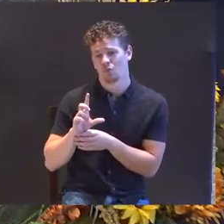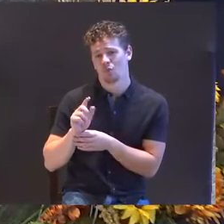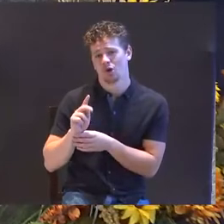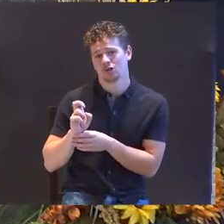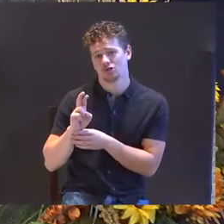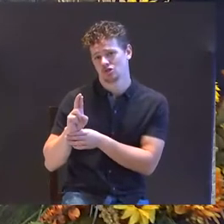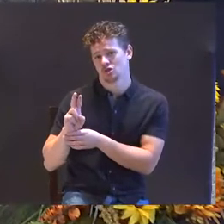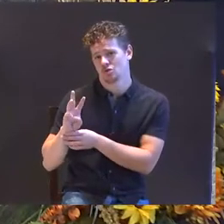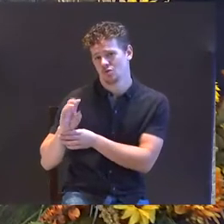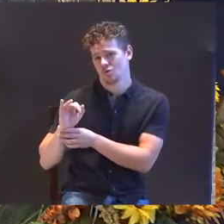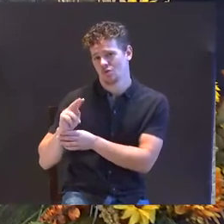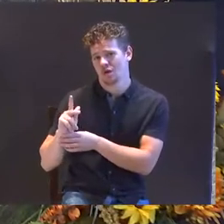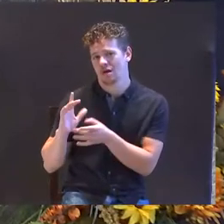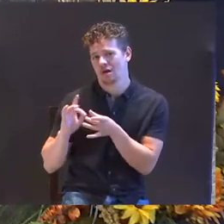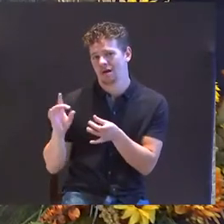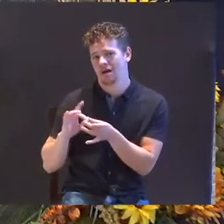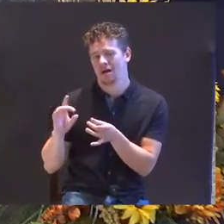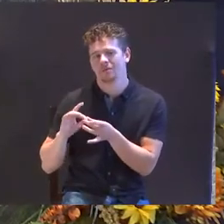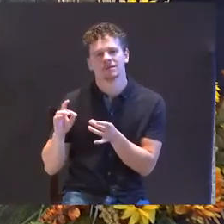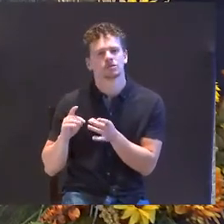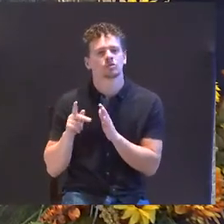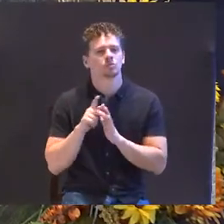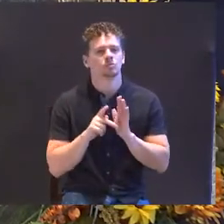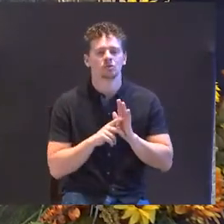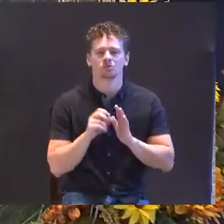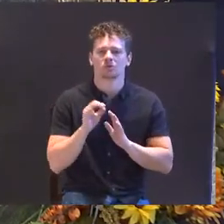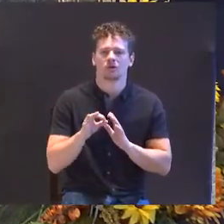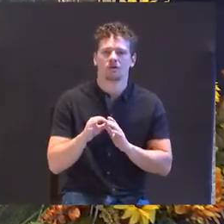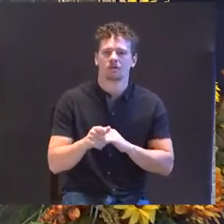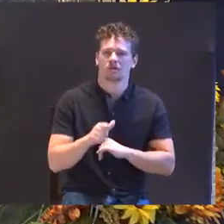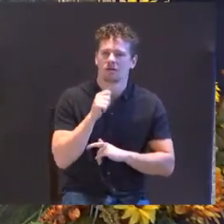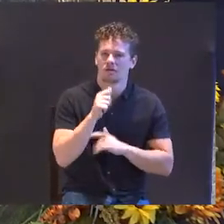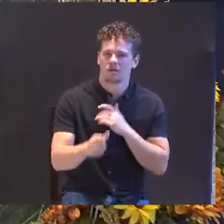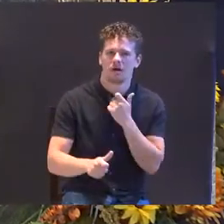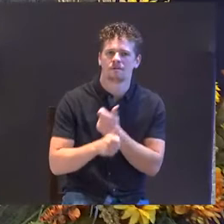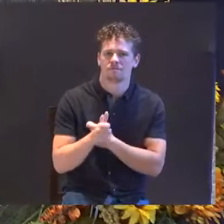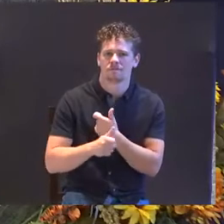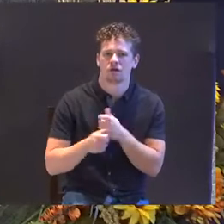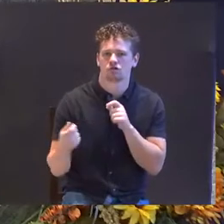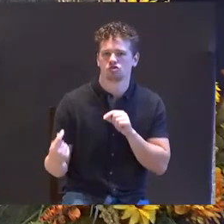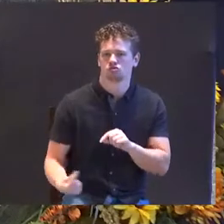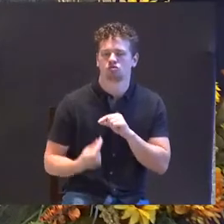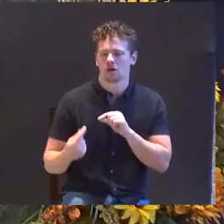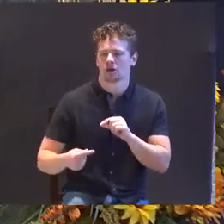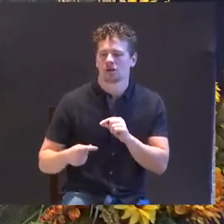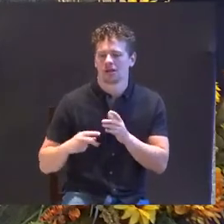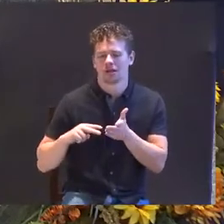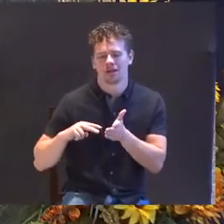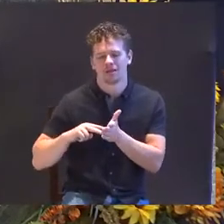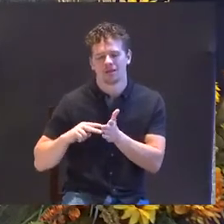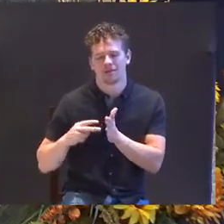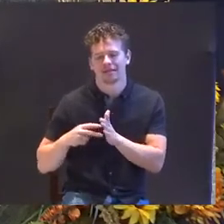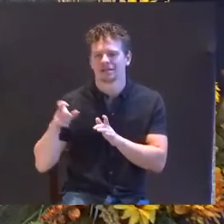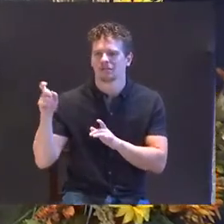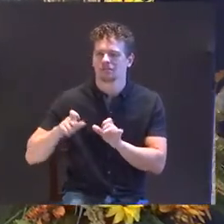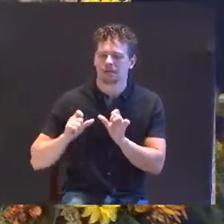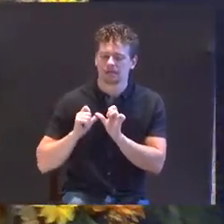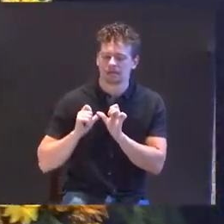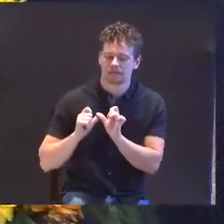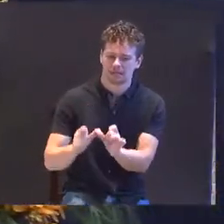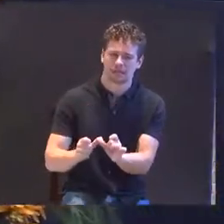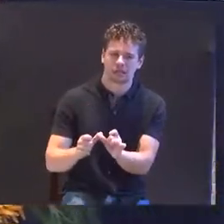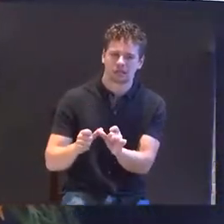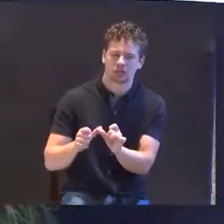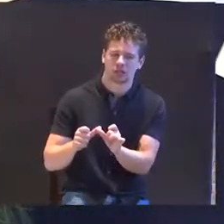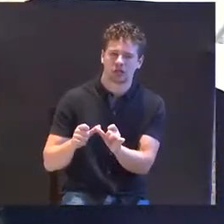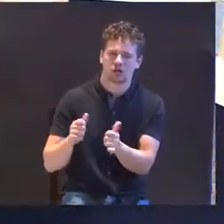says, that the principles of nonviolent struggle is, so this means the means must be consistent with the